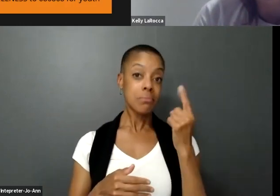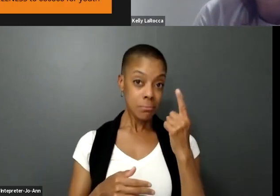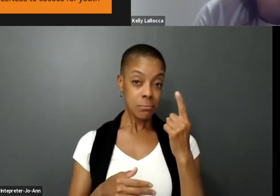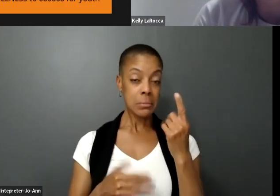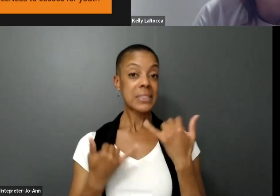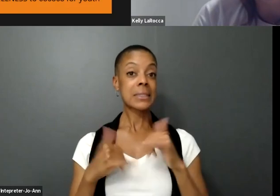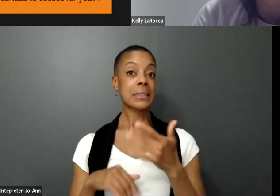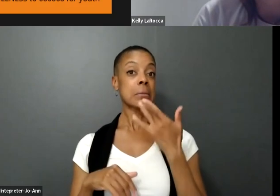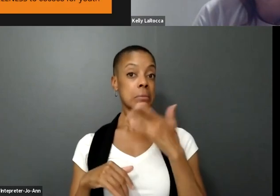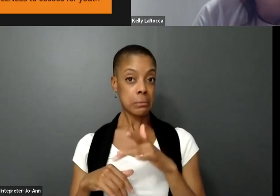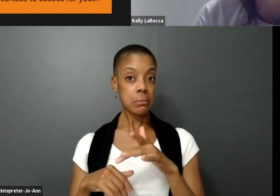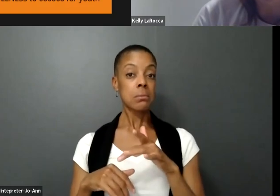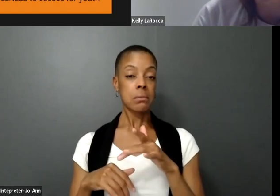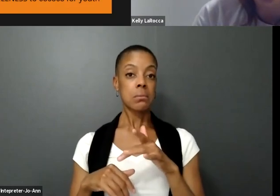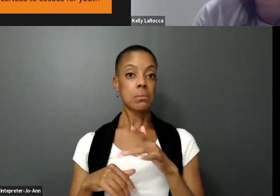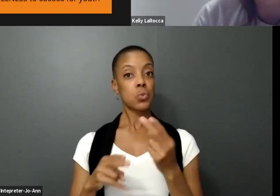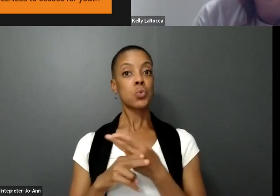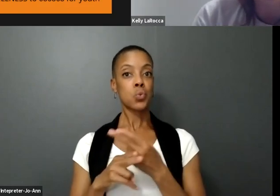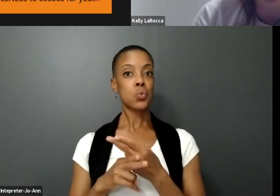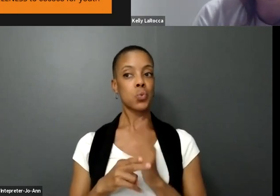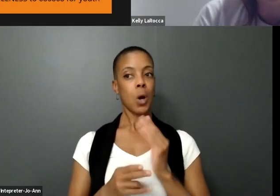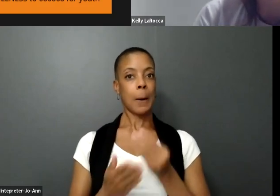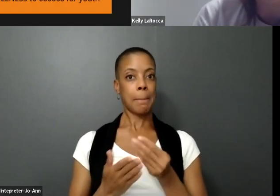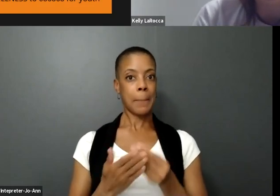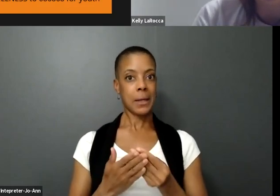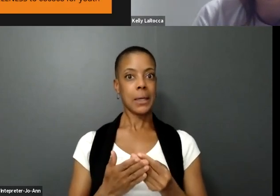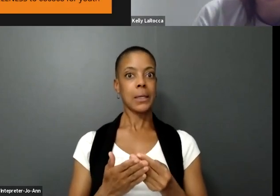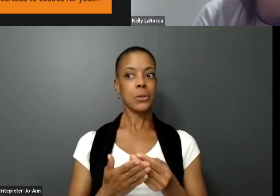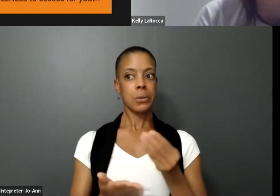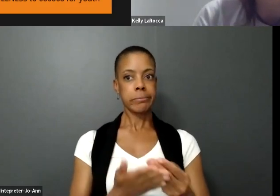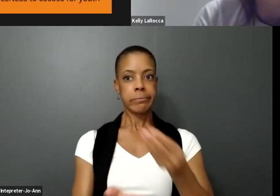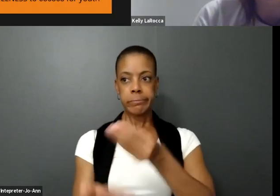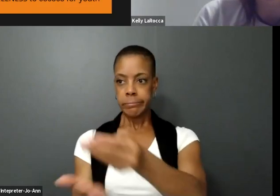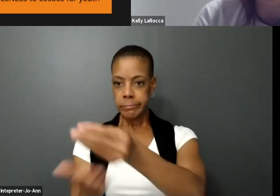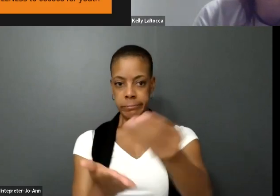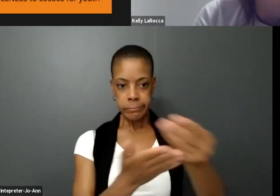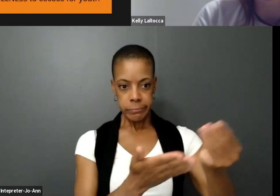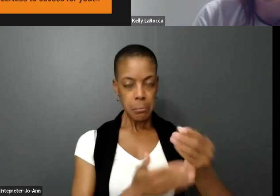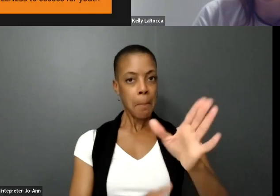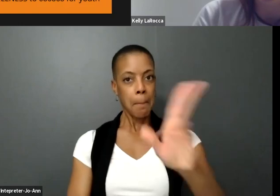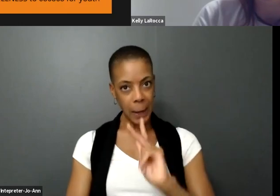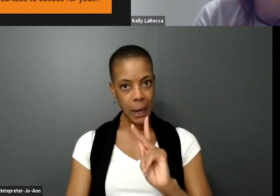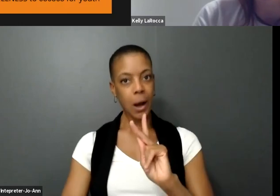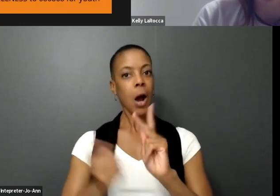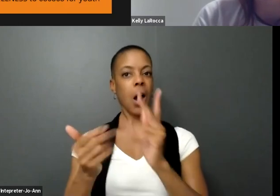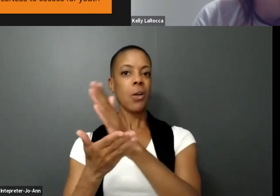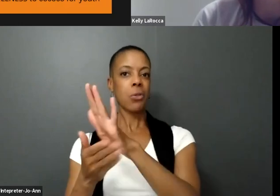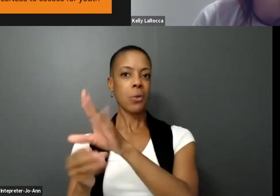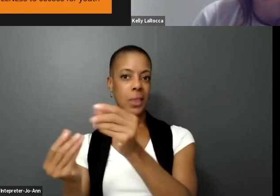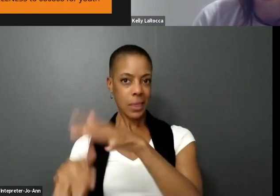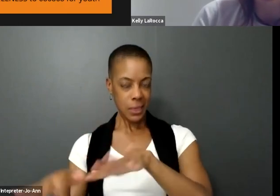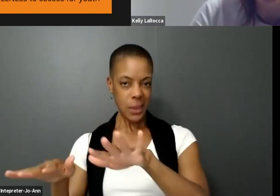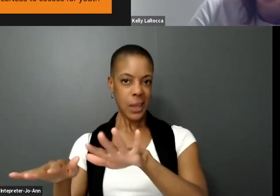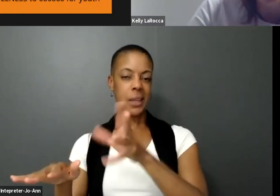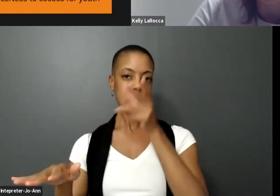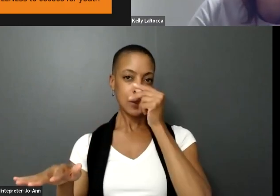to use our monies in a way to buy back land that does have water frontage. And so we purchased back a couple of major properties along